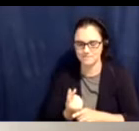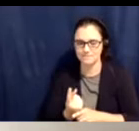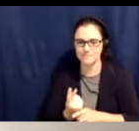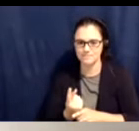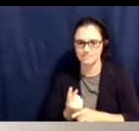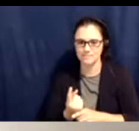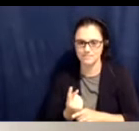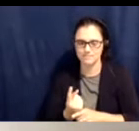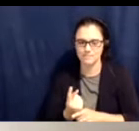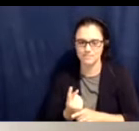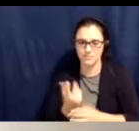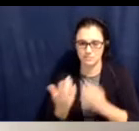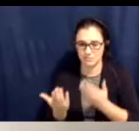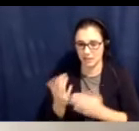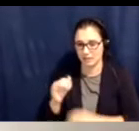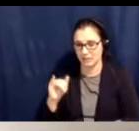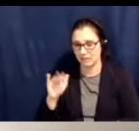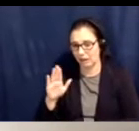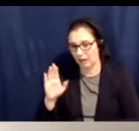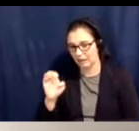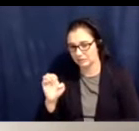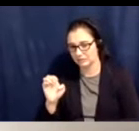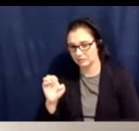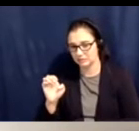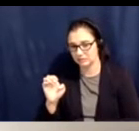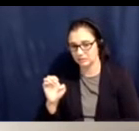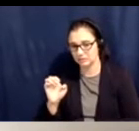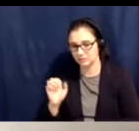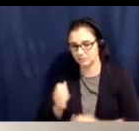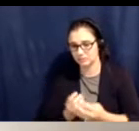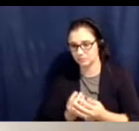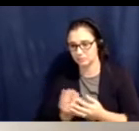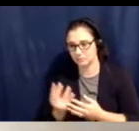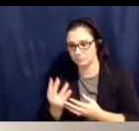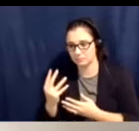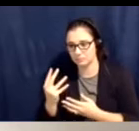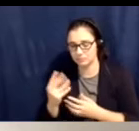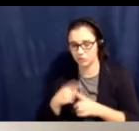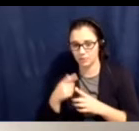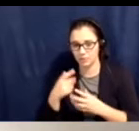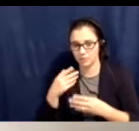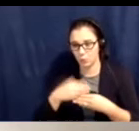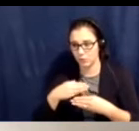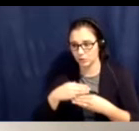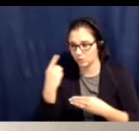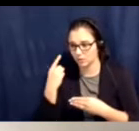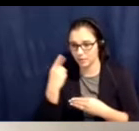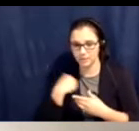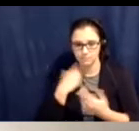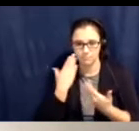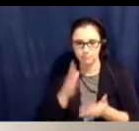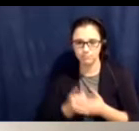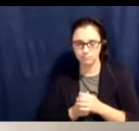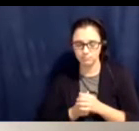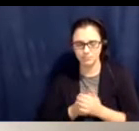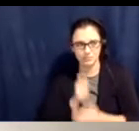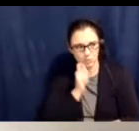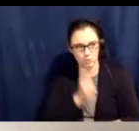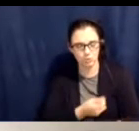Yeah, with maybe ice on from a window or something. yeah, Very cool.